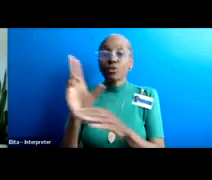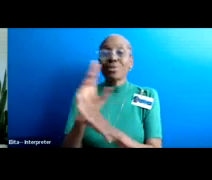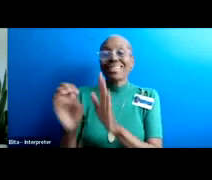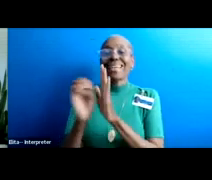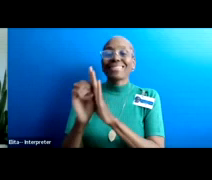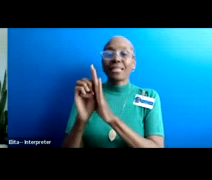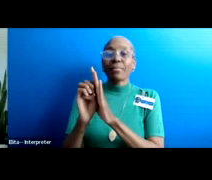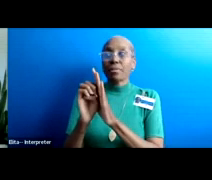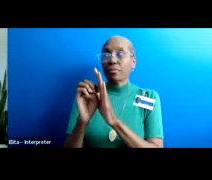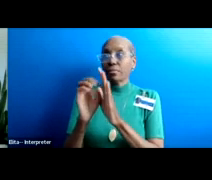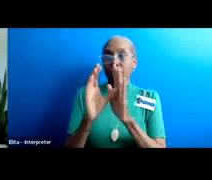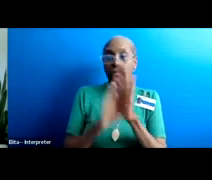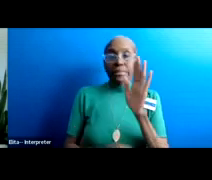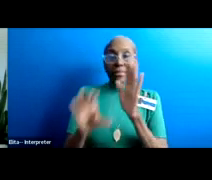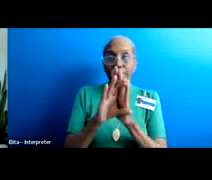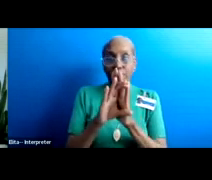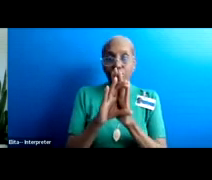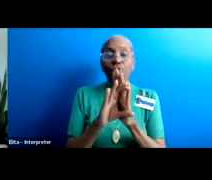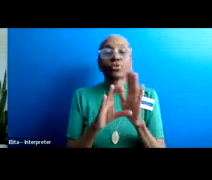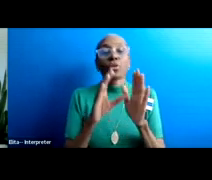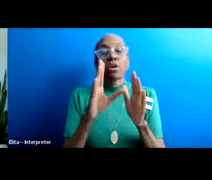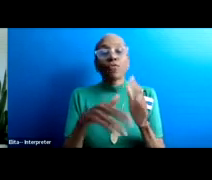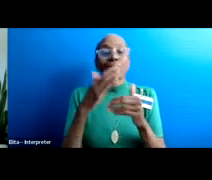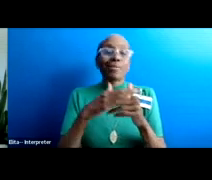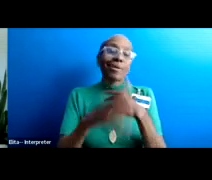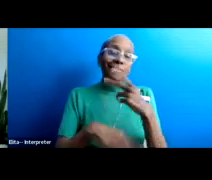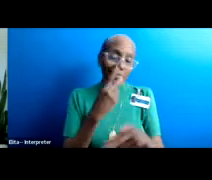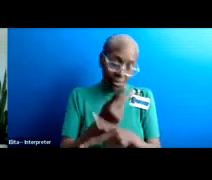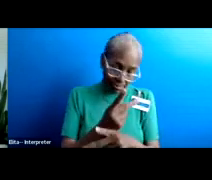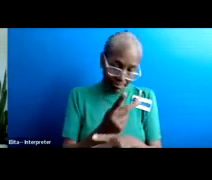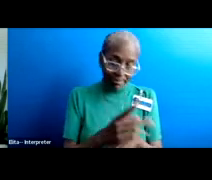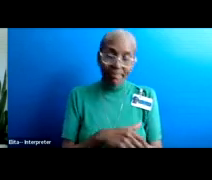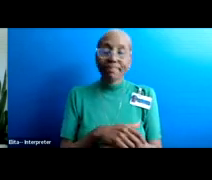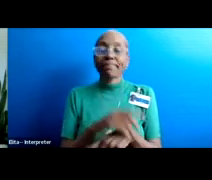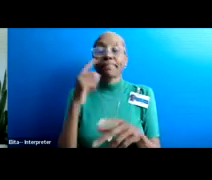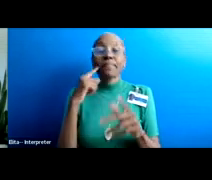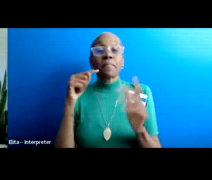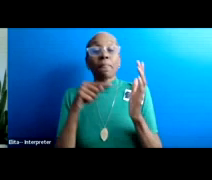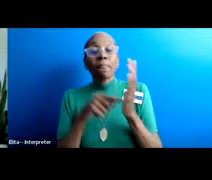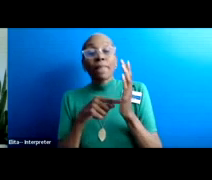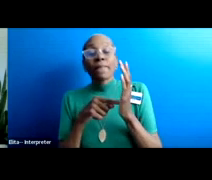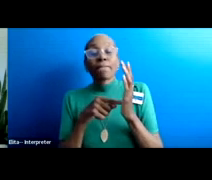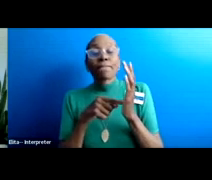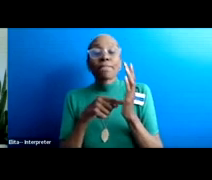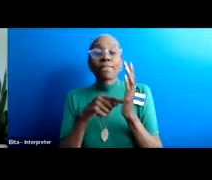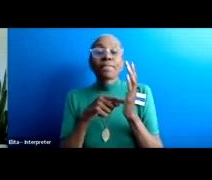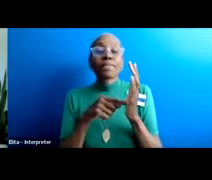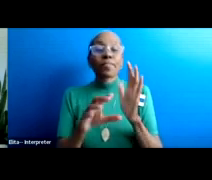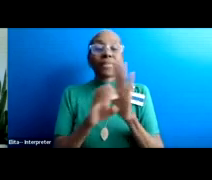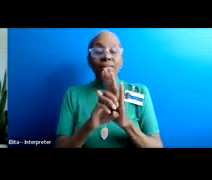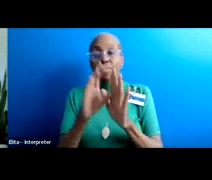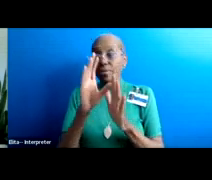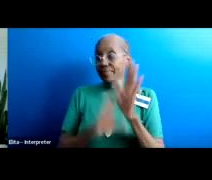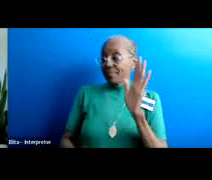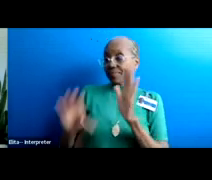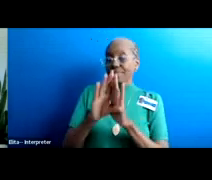example images or the next type of images. So in this case, example images